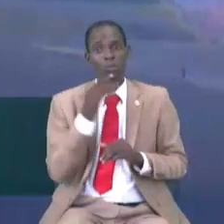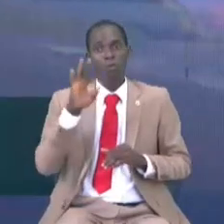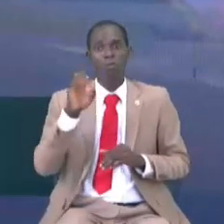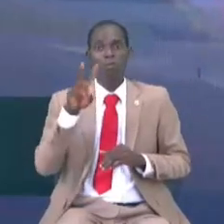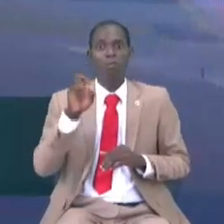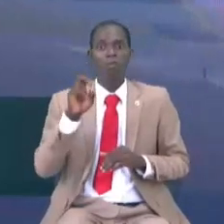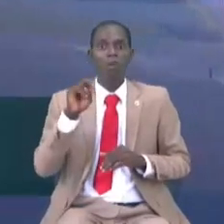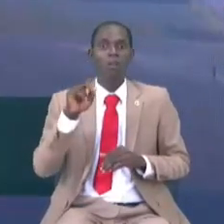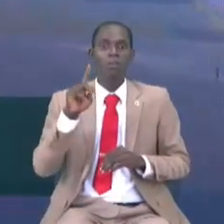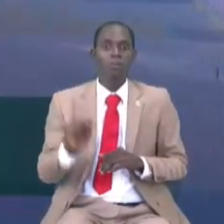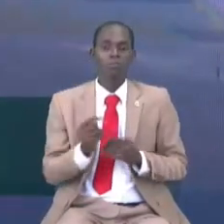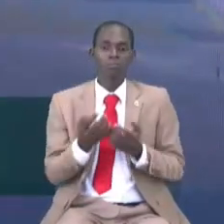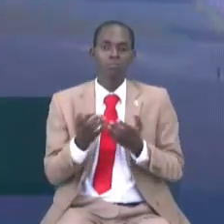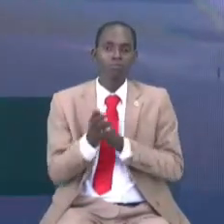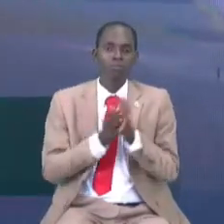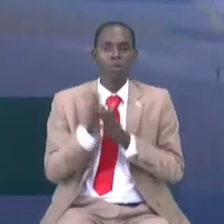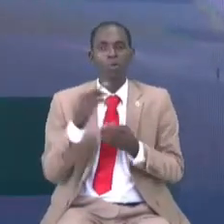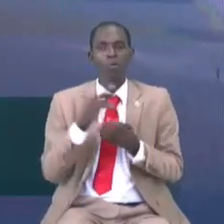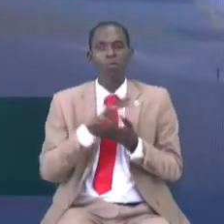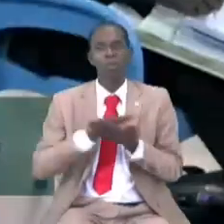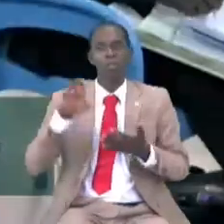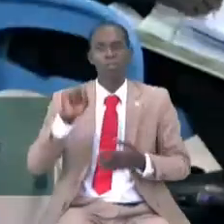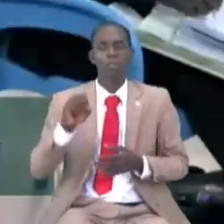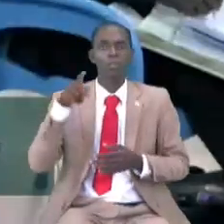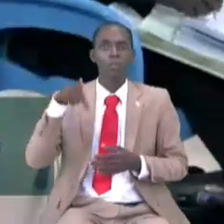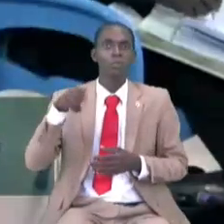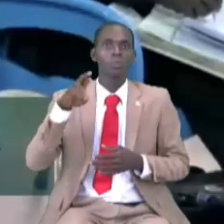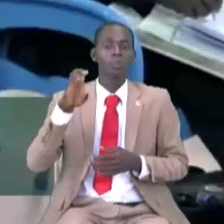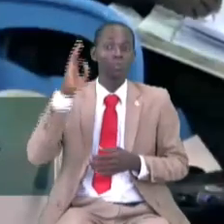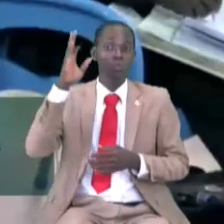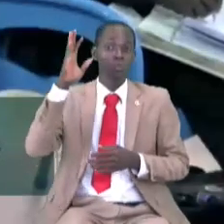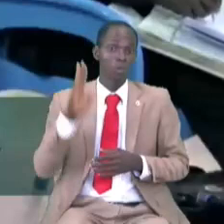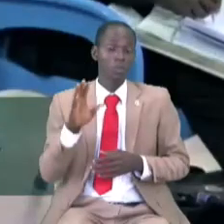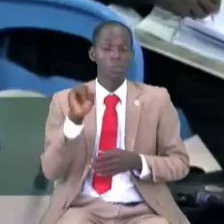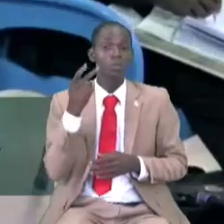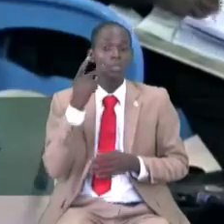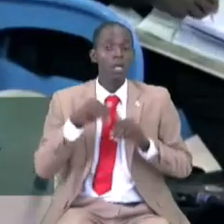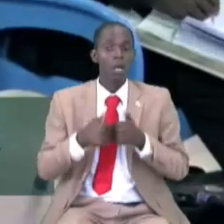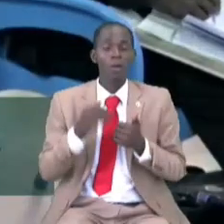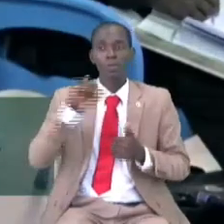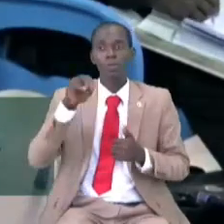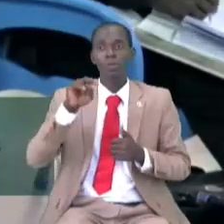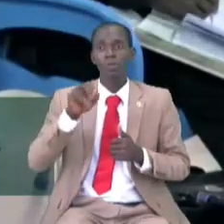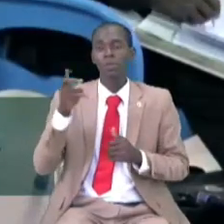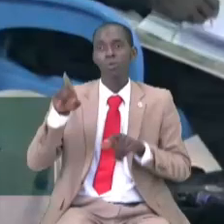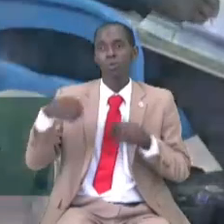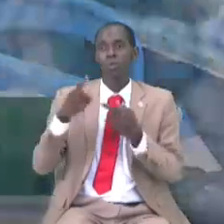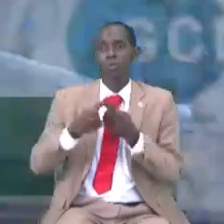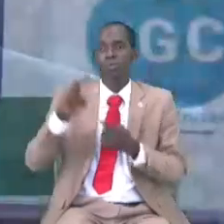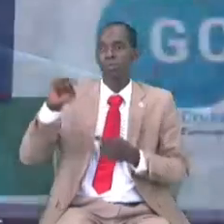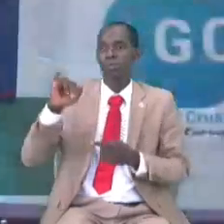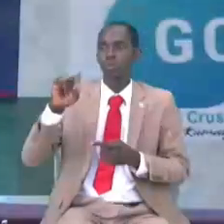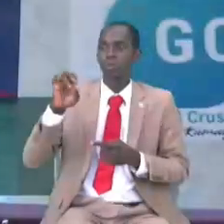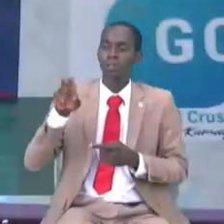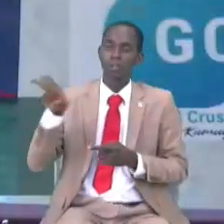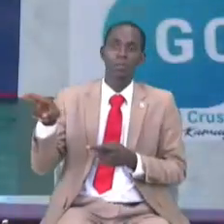course, passionate with what had happened to him, with what he had gone through. He brought everything